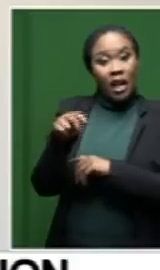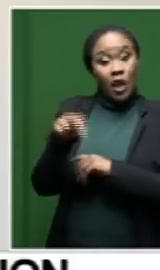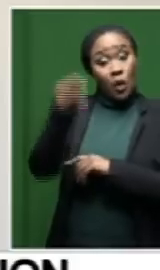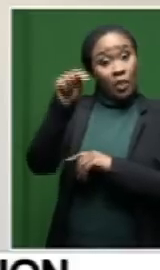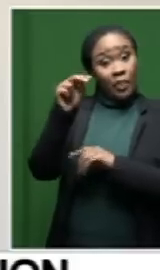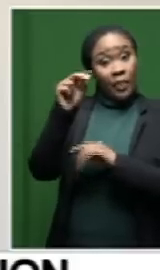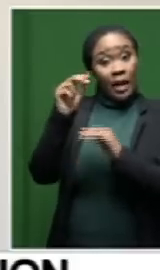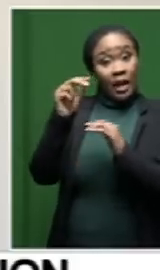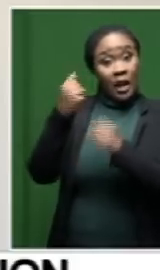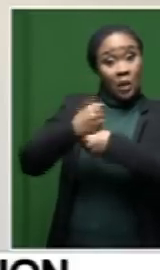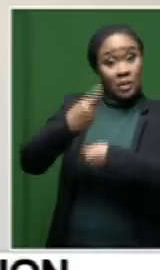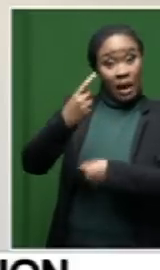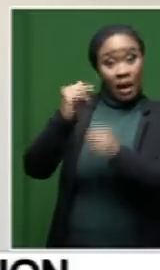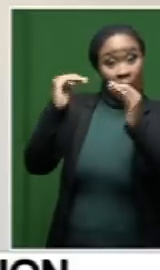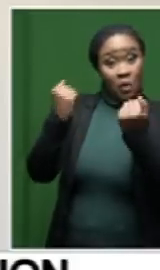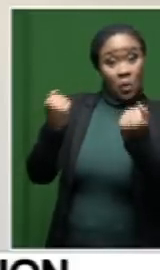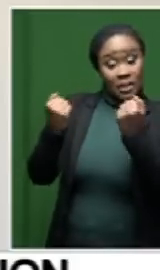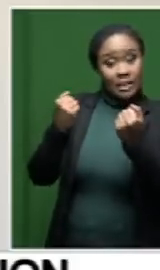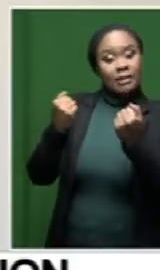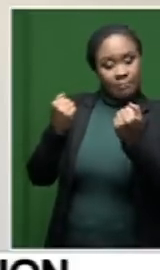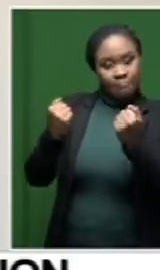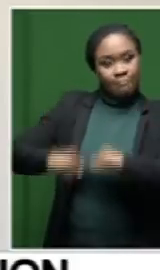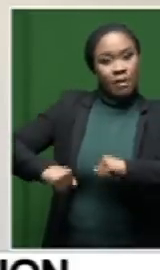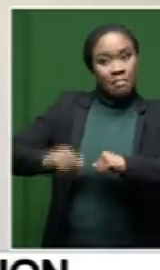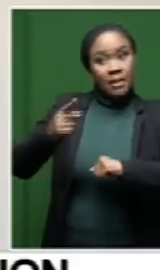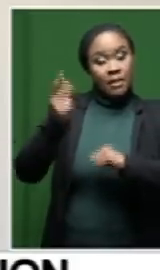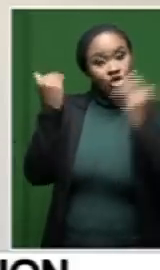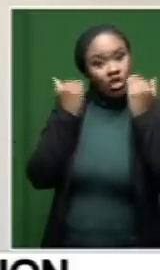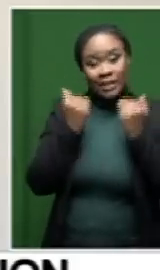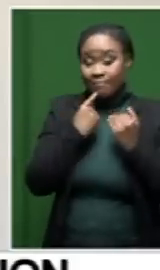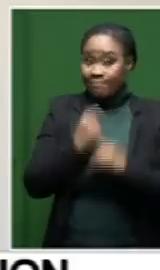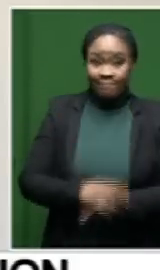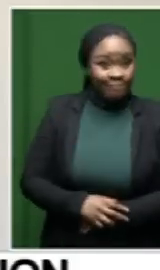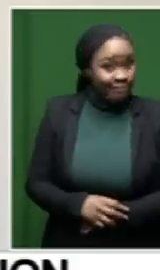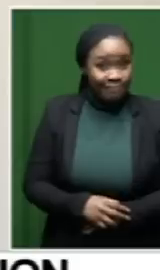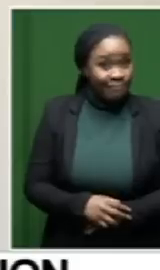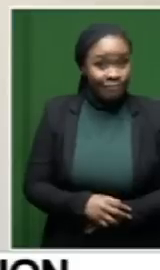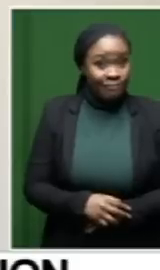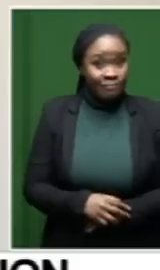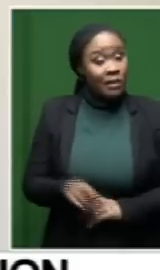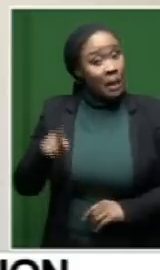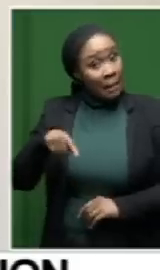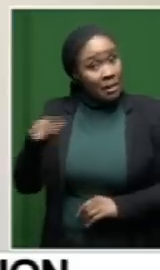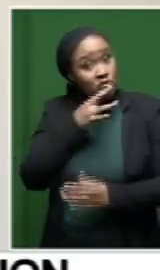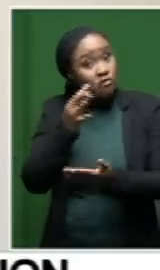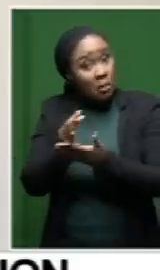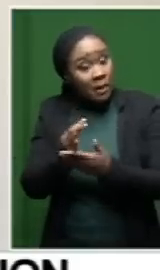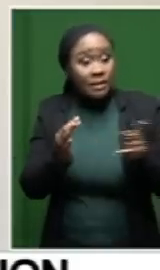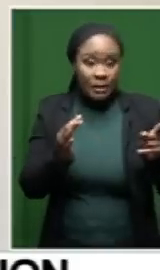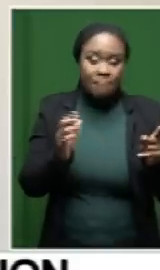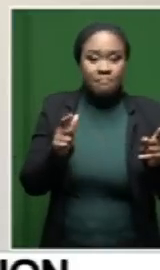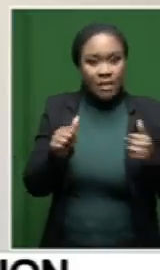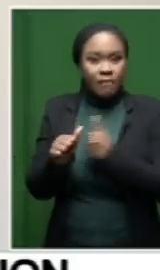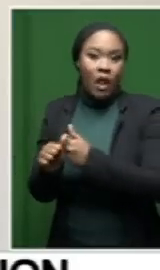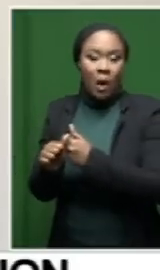the judges decided that he had an obligation to comply with the remedial action of the public protector. What he then